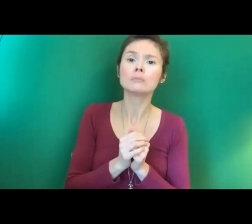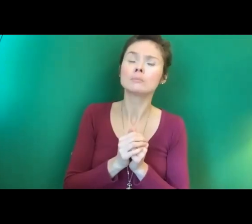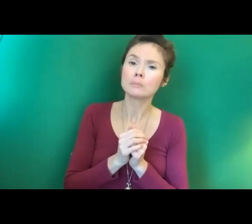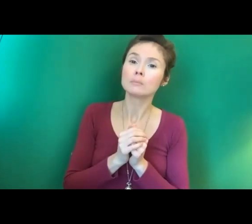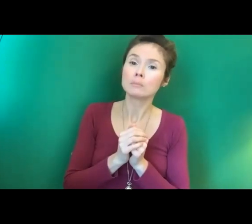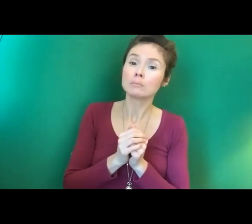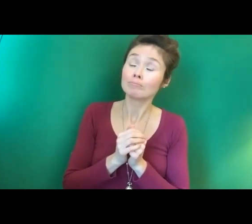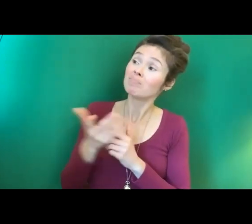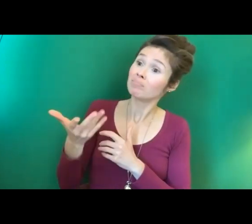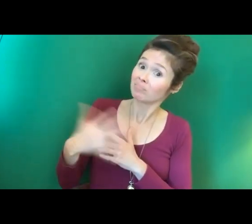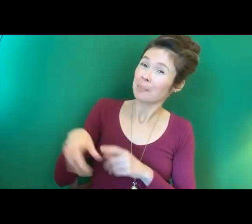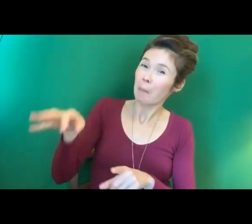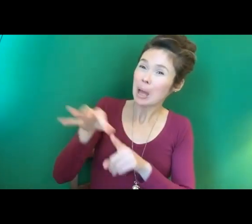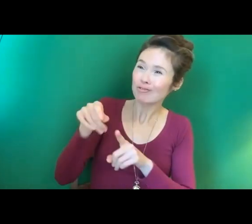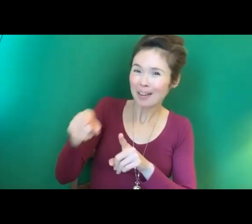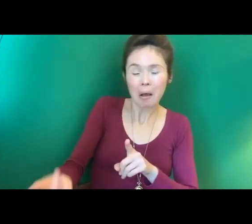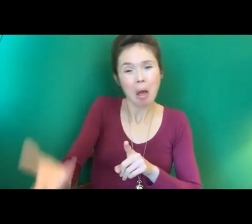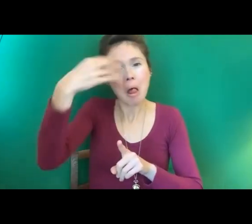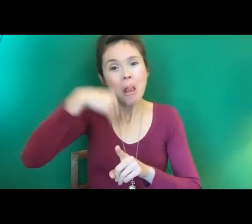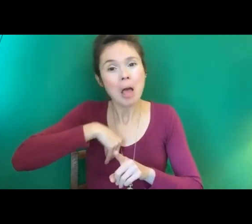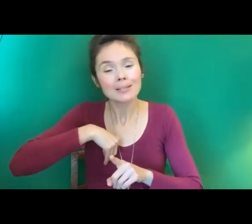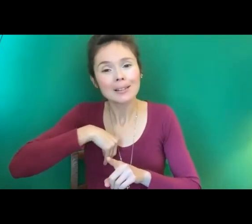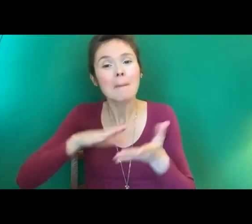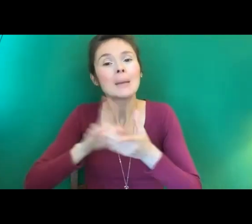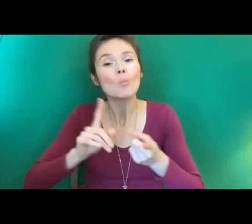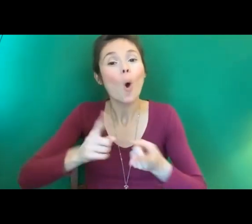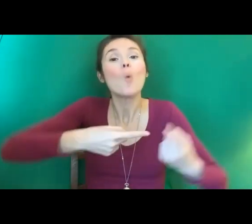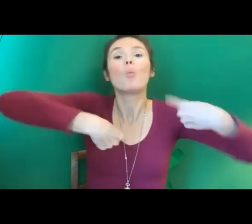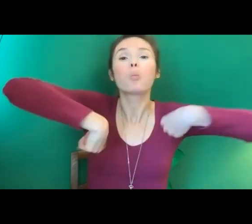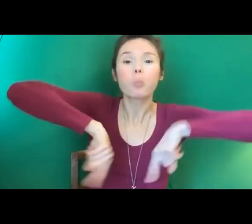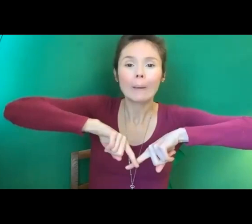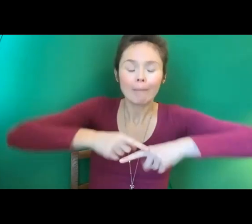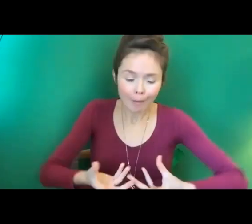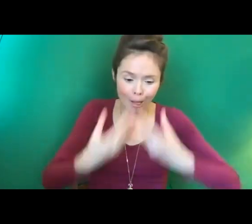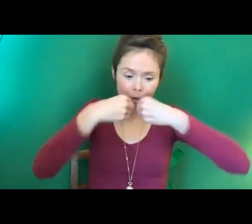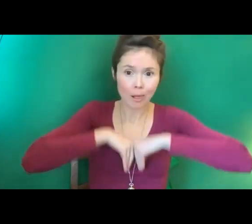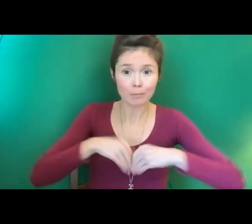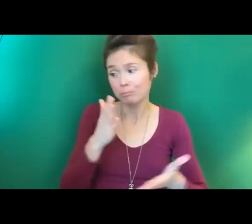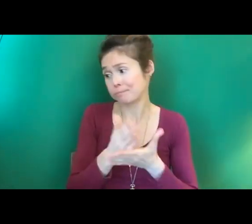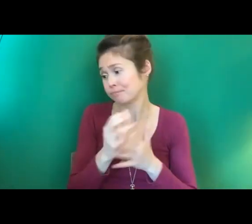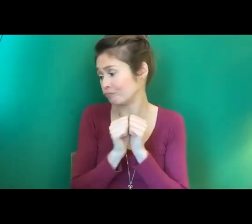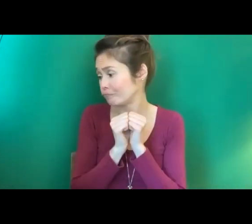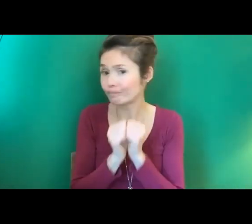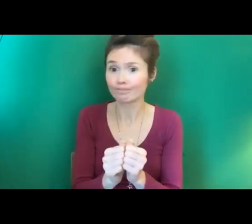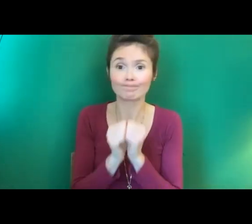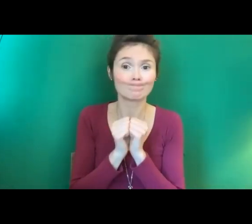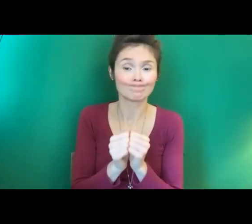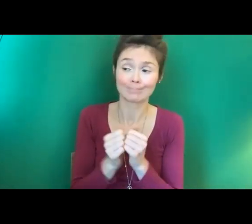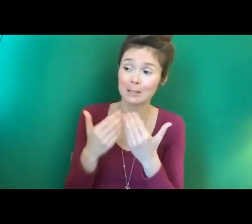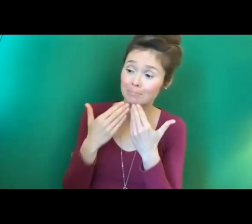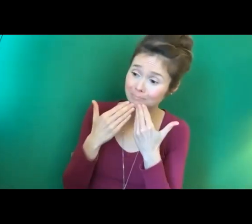And through Patrick's learning, we were all learning, if that makes sense. And so that for me was invaluable. And I really appreciate